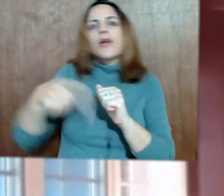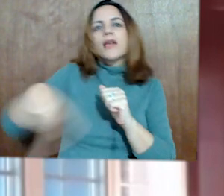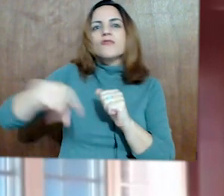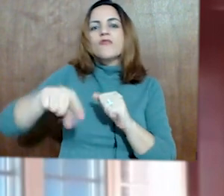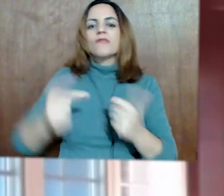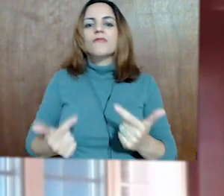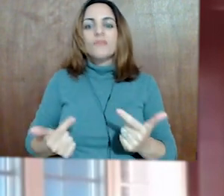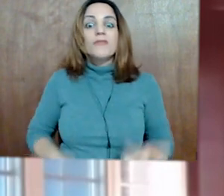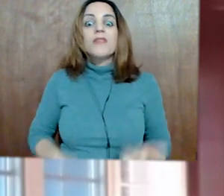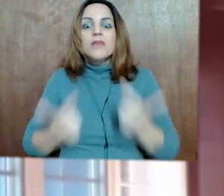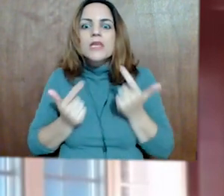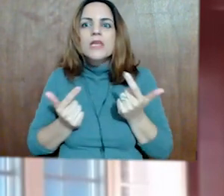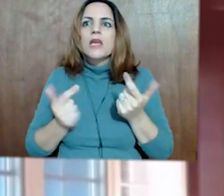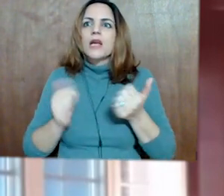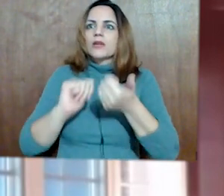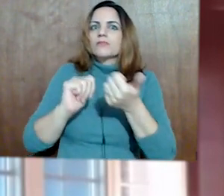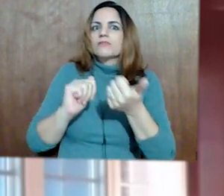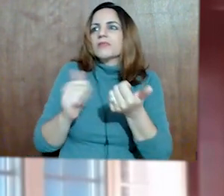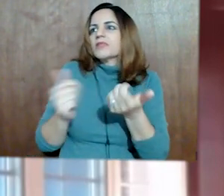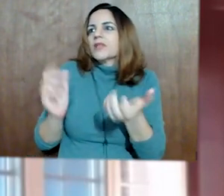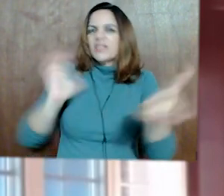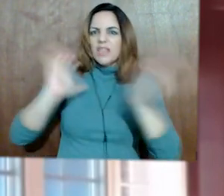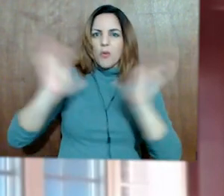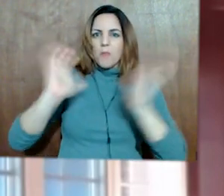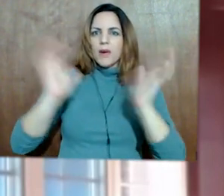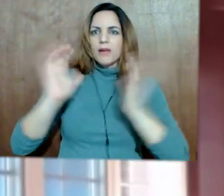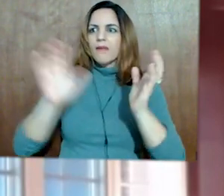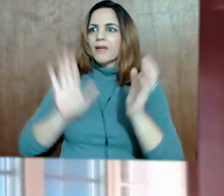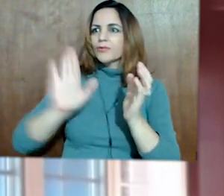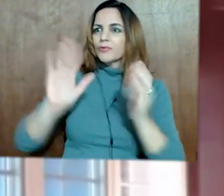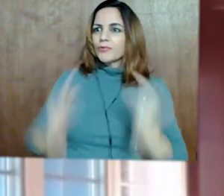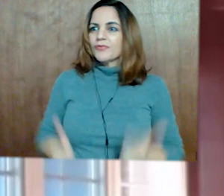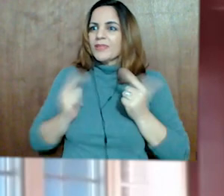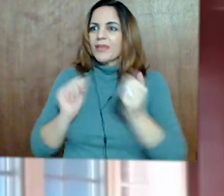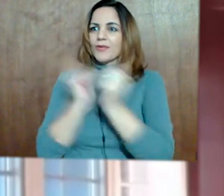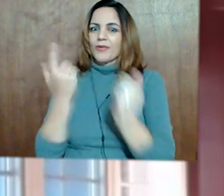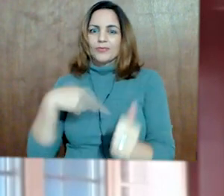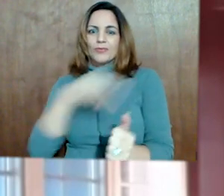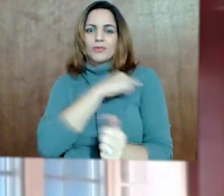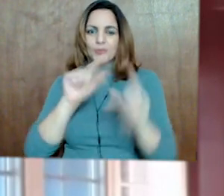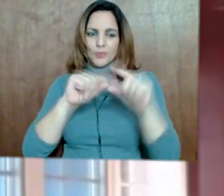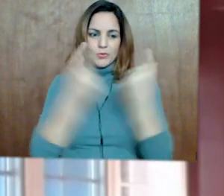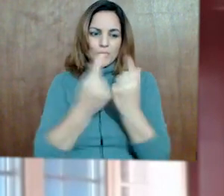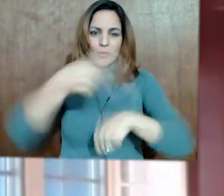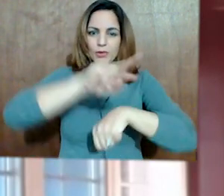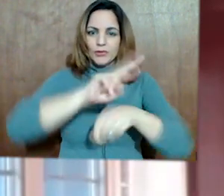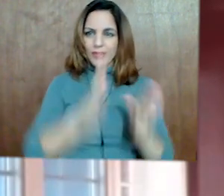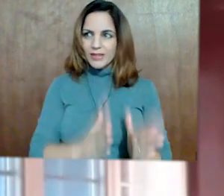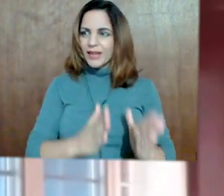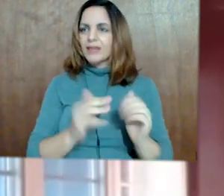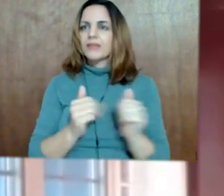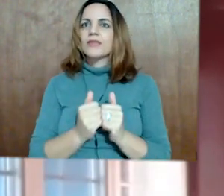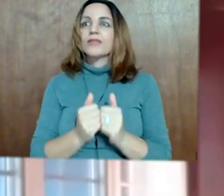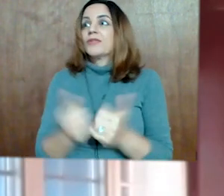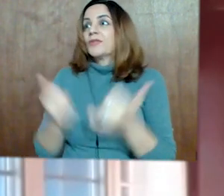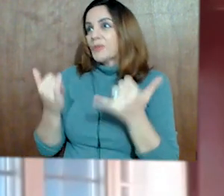about. Unfortunately, he was the chair, but he didn't control the group. And so they would not accept me as a member.